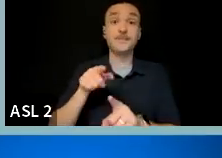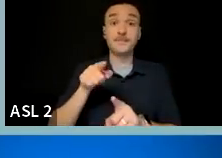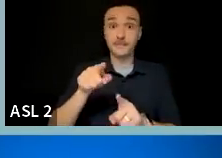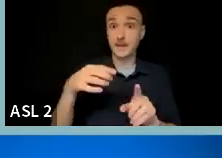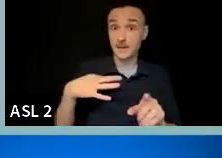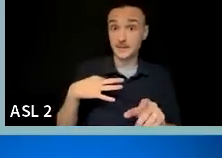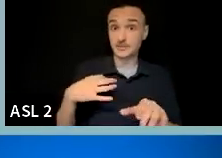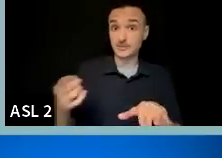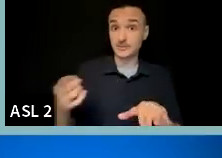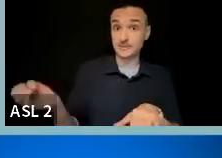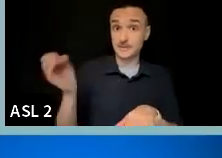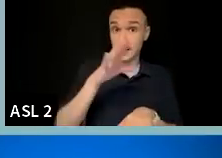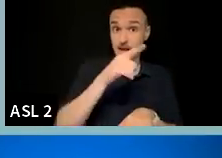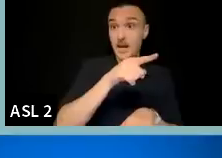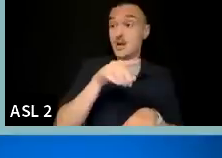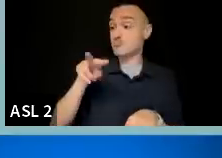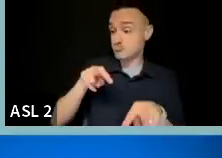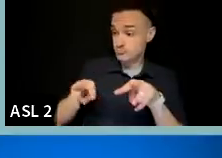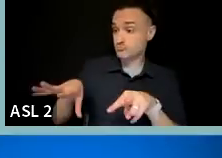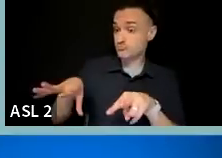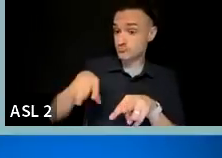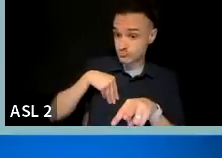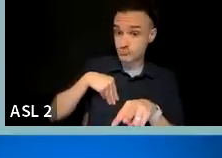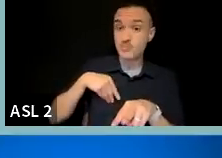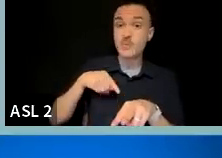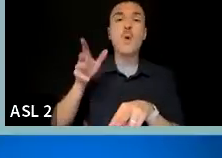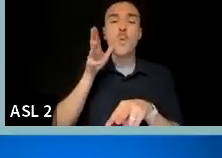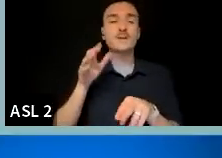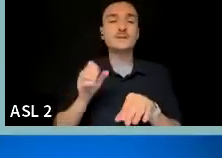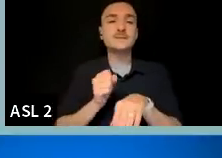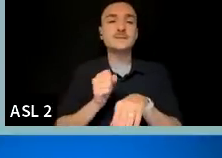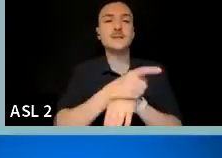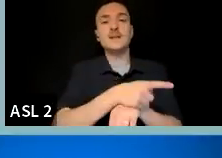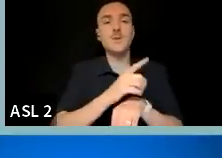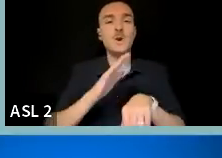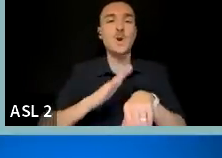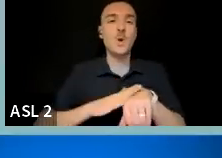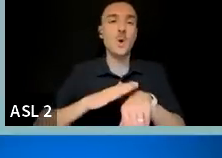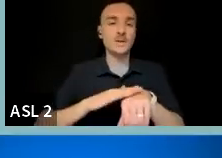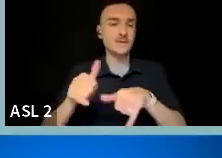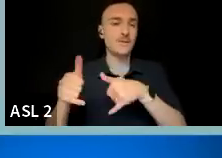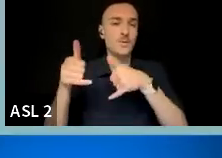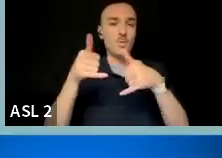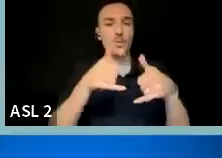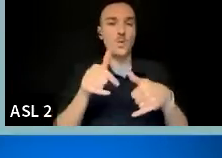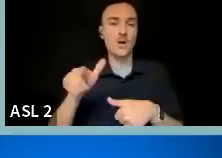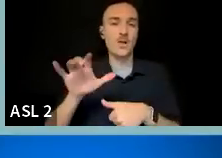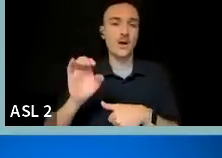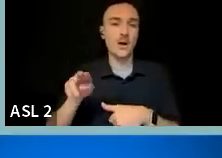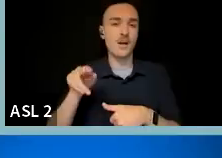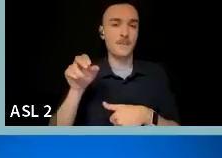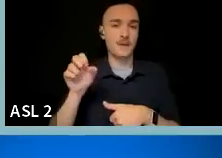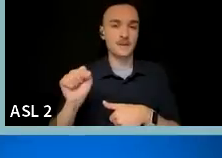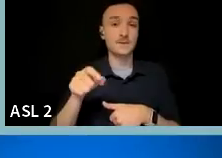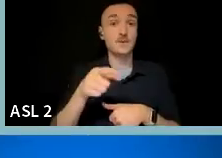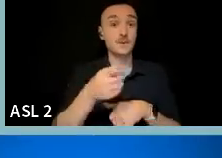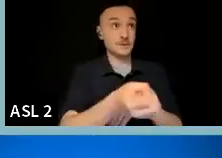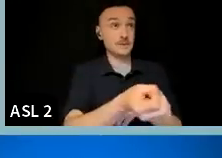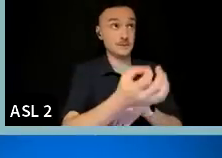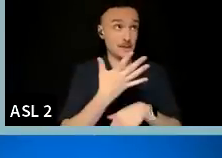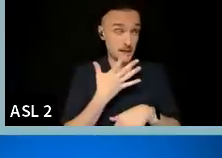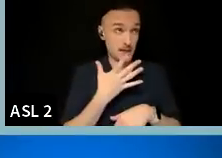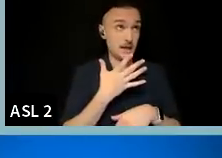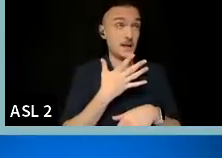award, which is viewable in ERA Commons. It takes about 9 months from submission through to receiving that notice of